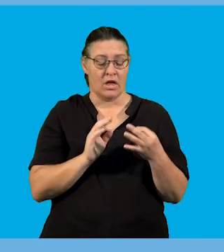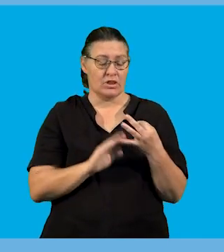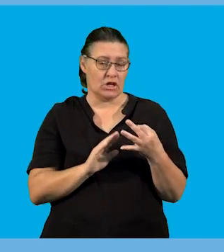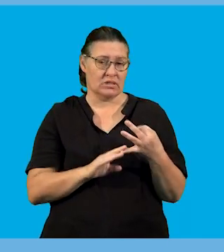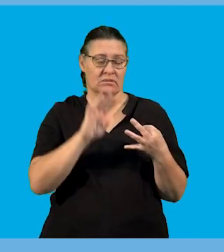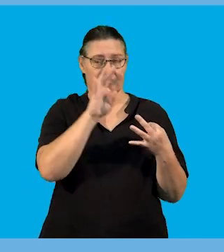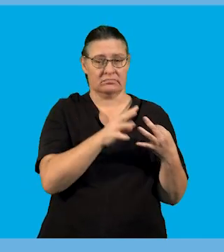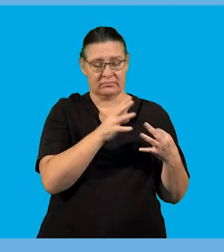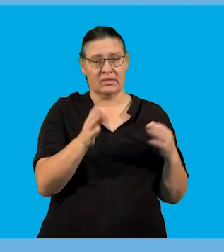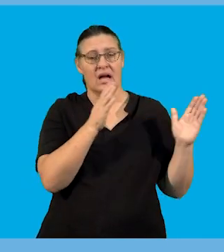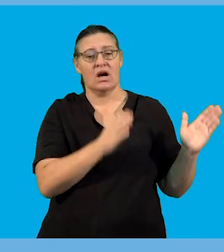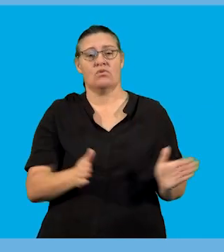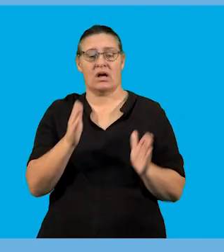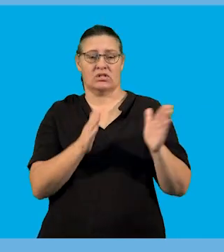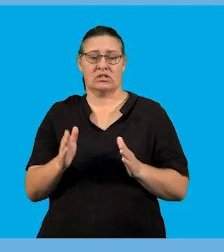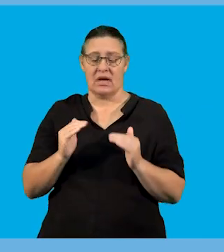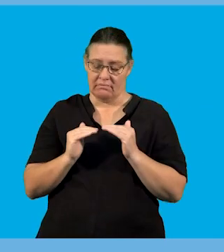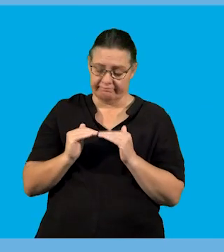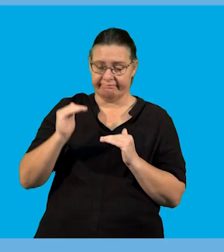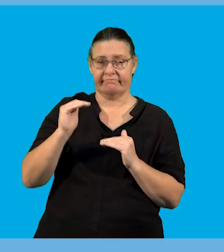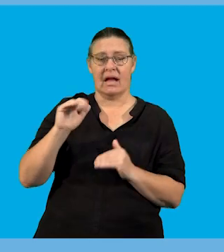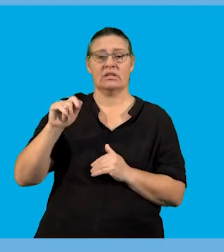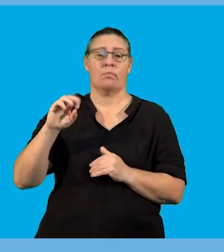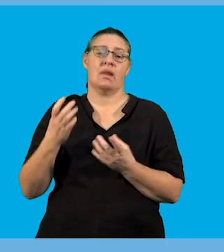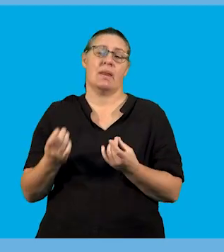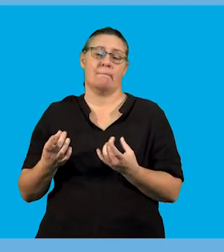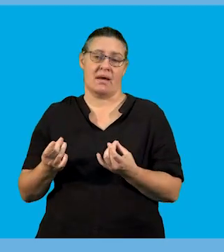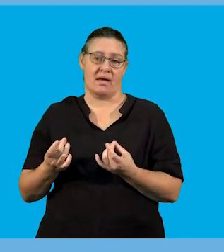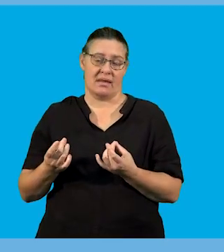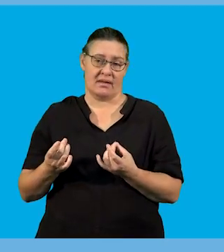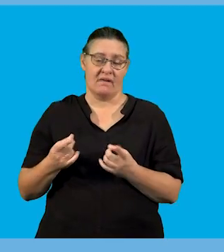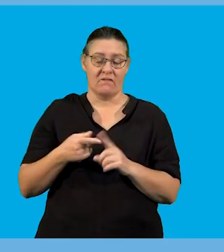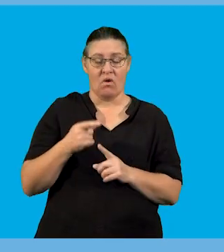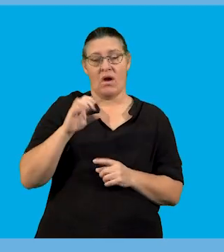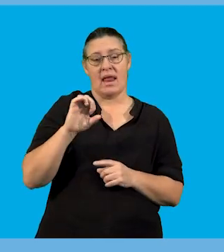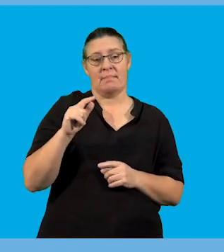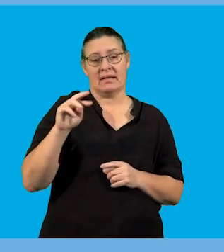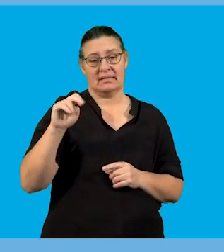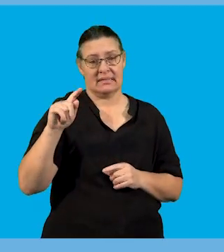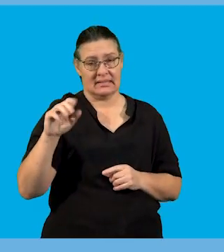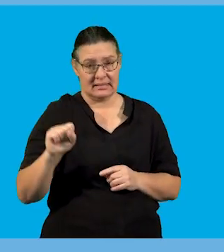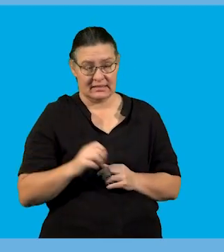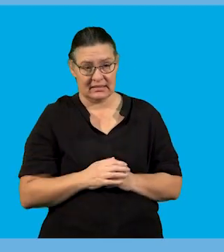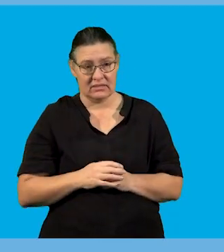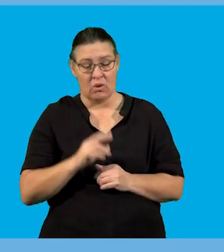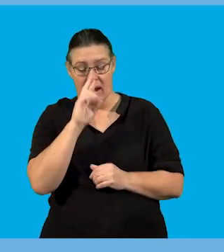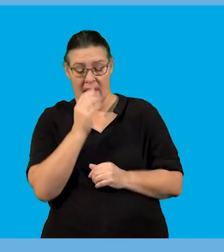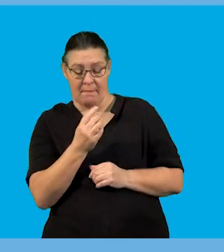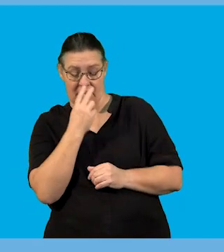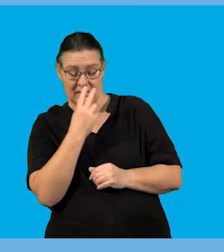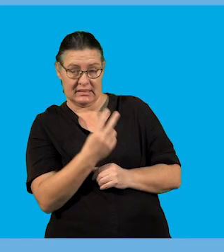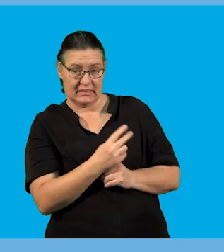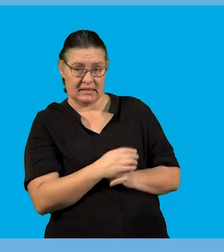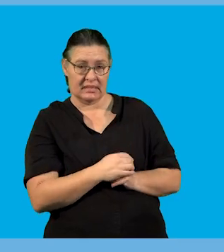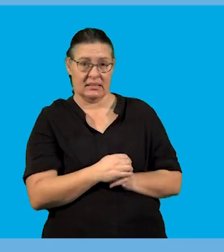periodic table is arranged according to the increase in atomic number of elements. So the numbers that we see on the